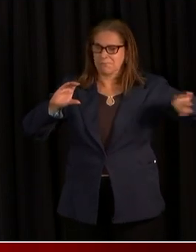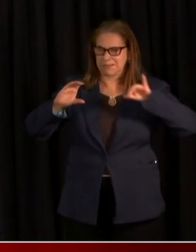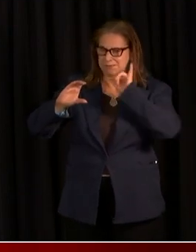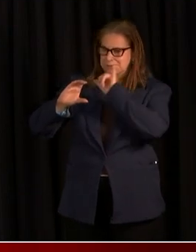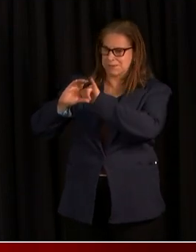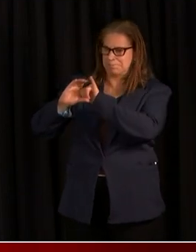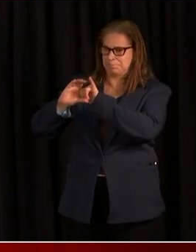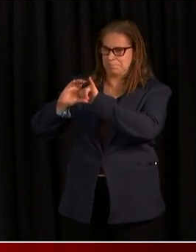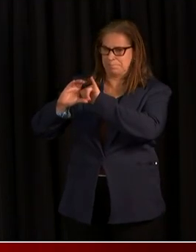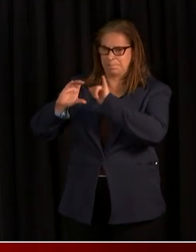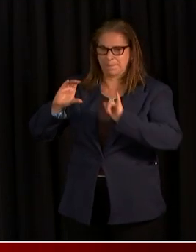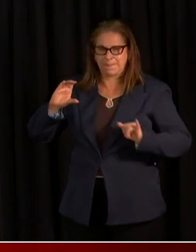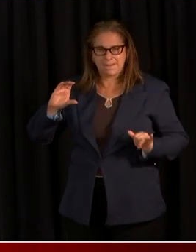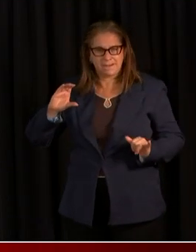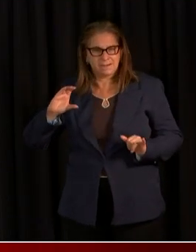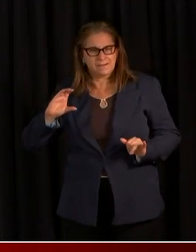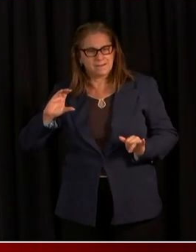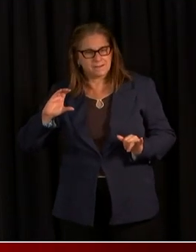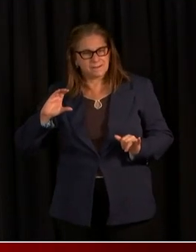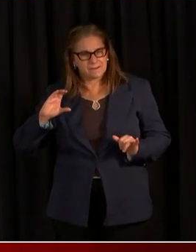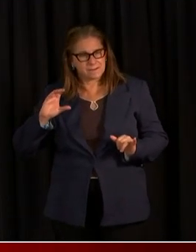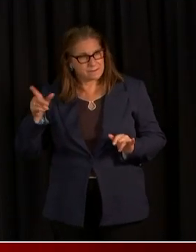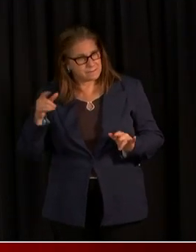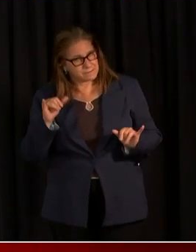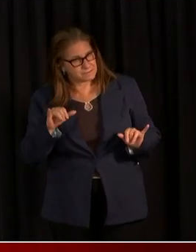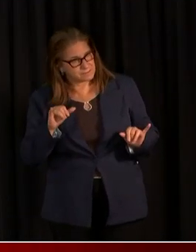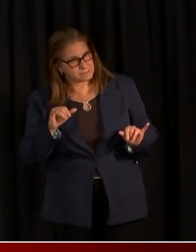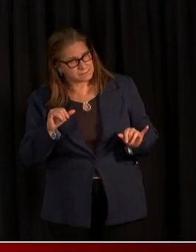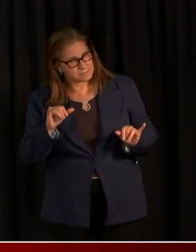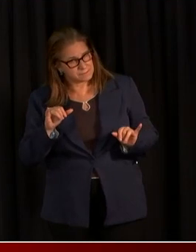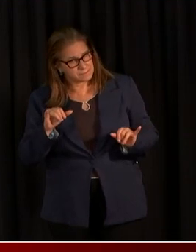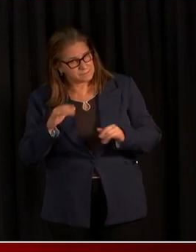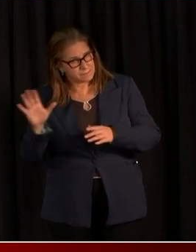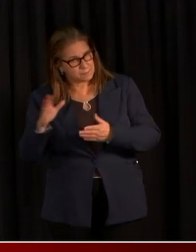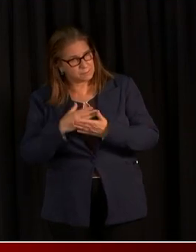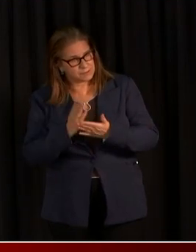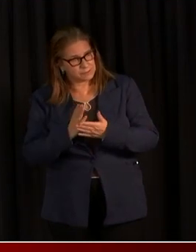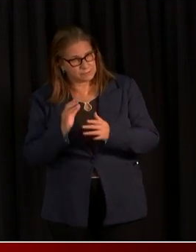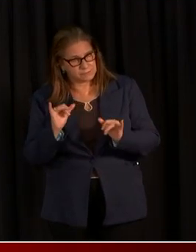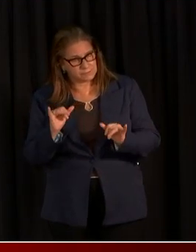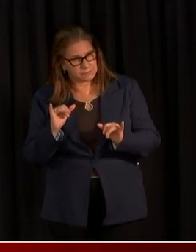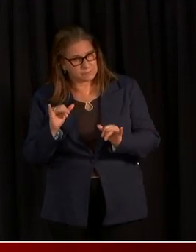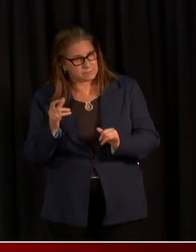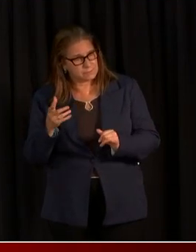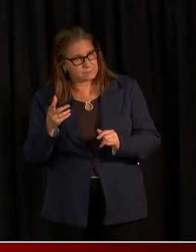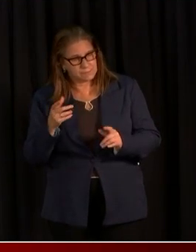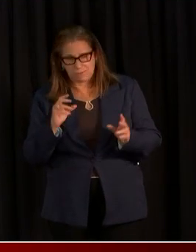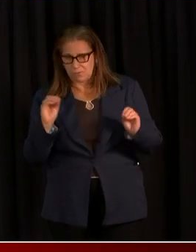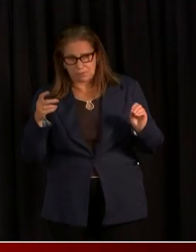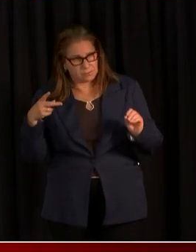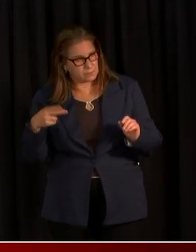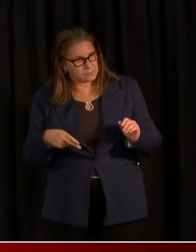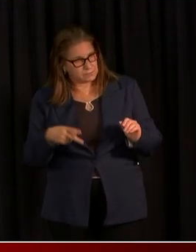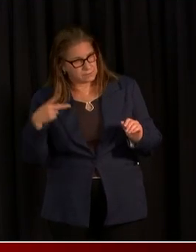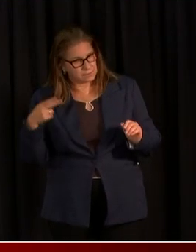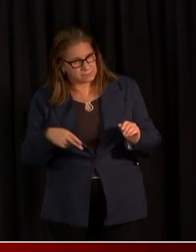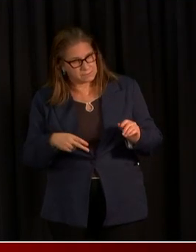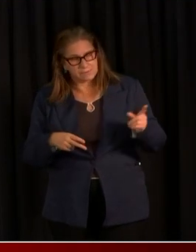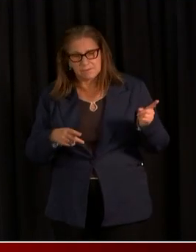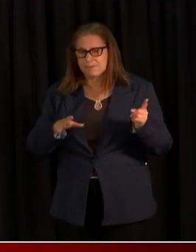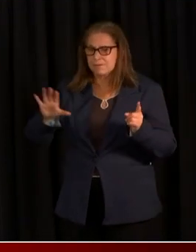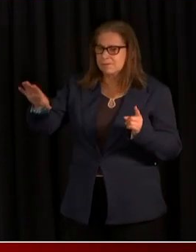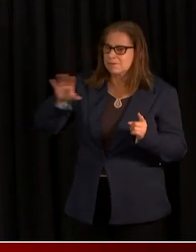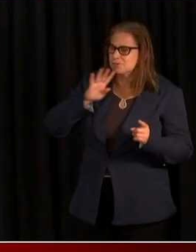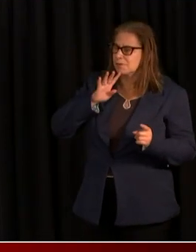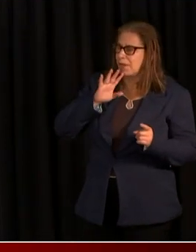there items in their current budget that you would say should be the ones that they shouldn't spend those $18 Well, as I million on? understand it, they increased spending